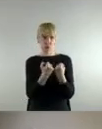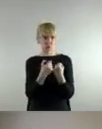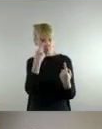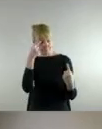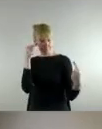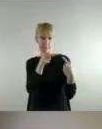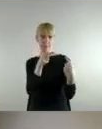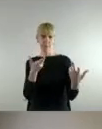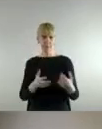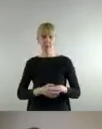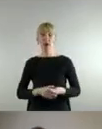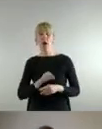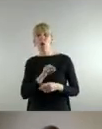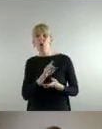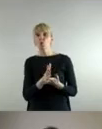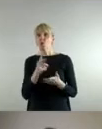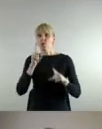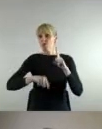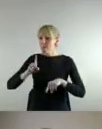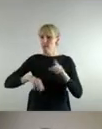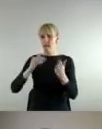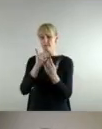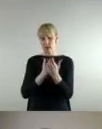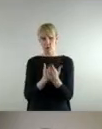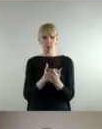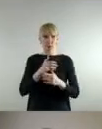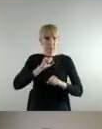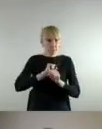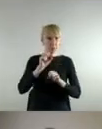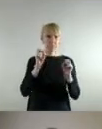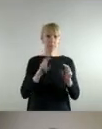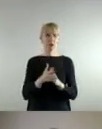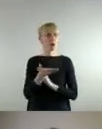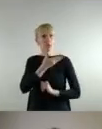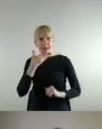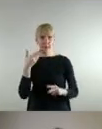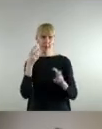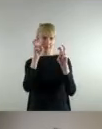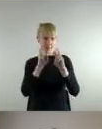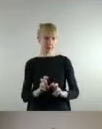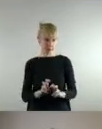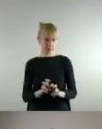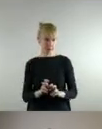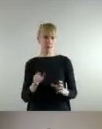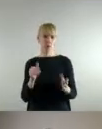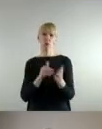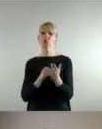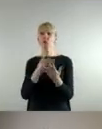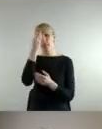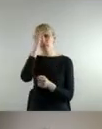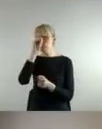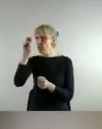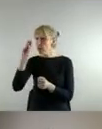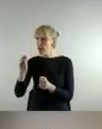this group when there is a normal condition, of course, and no crisis. And it's a picture of some